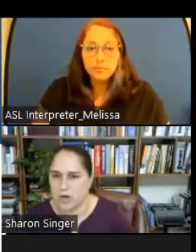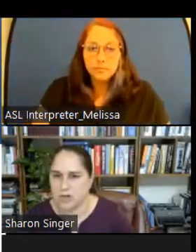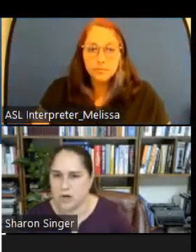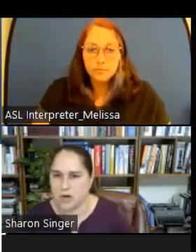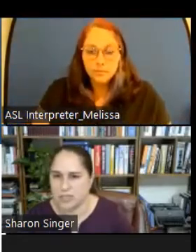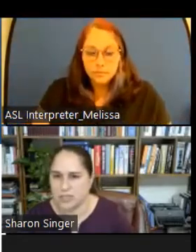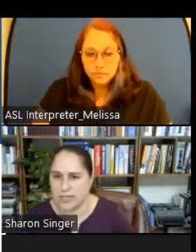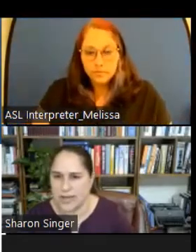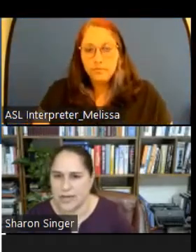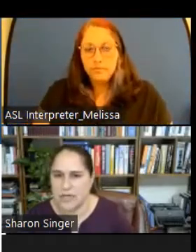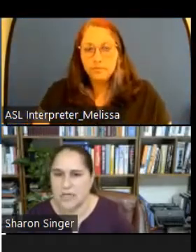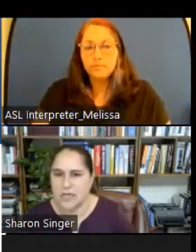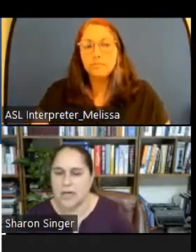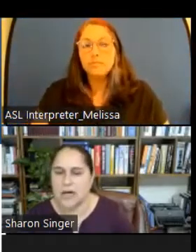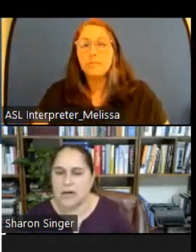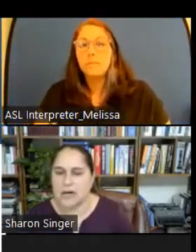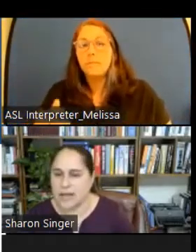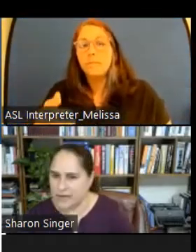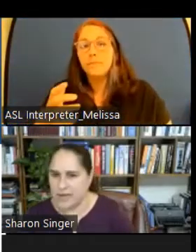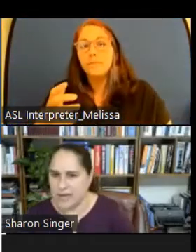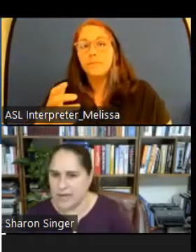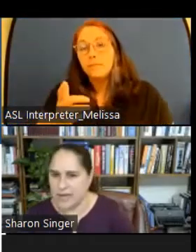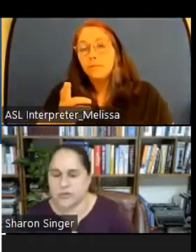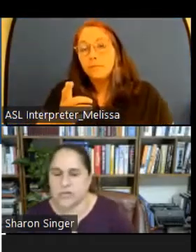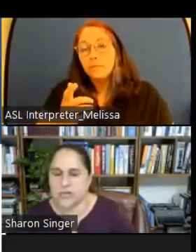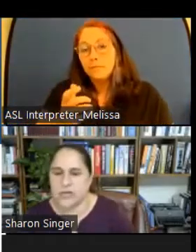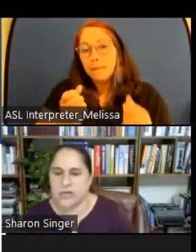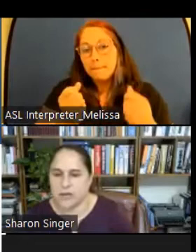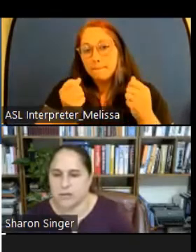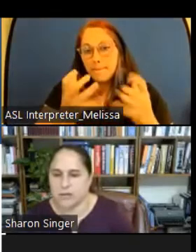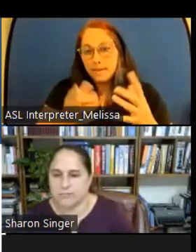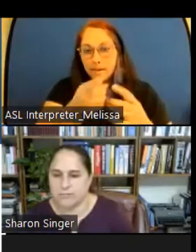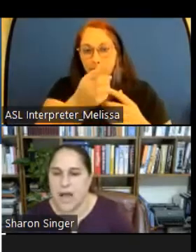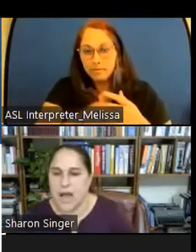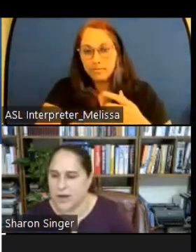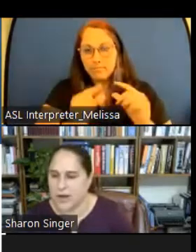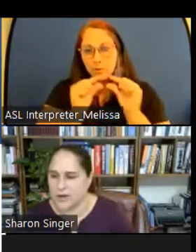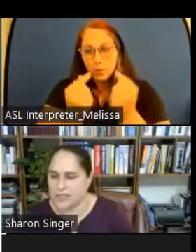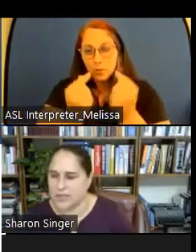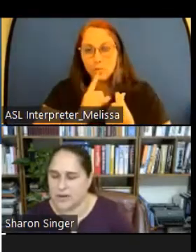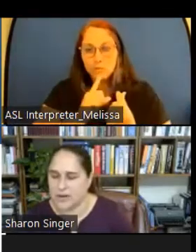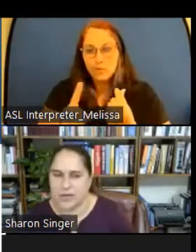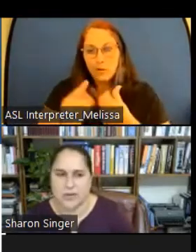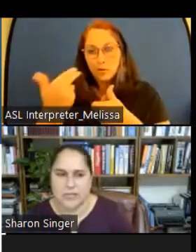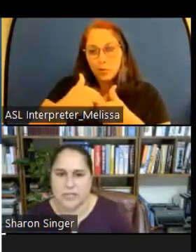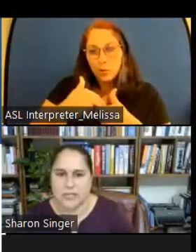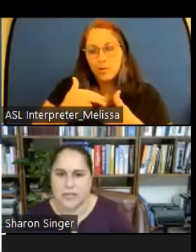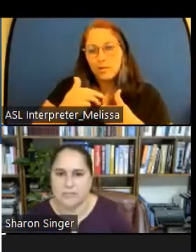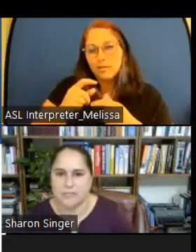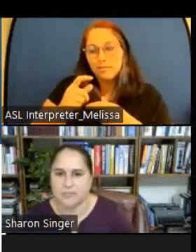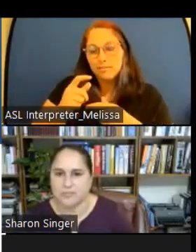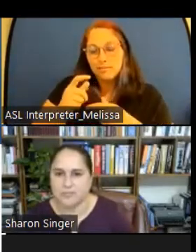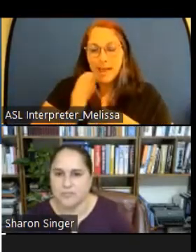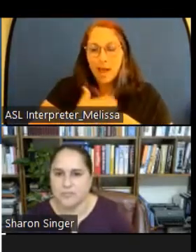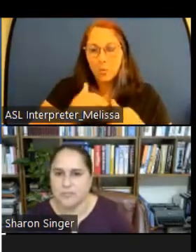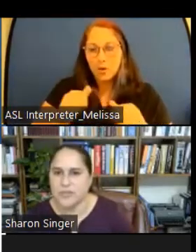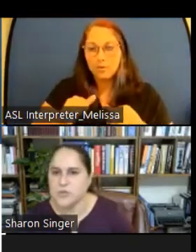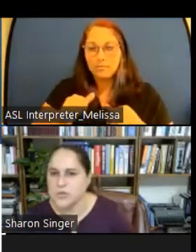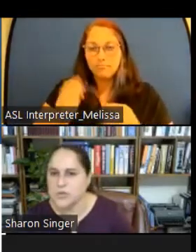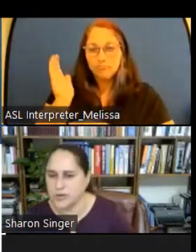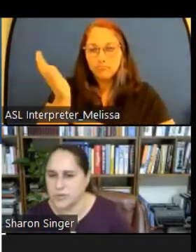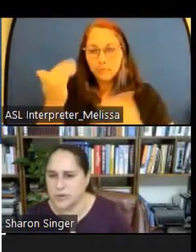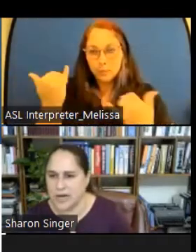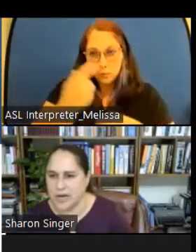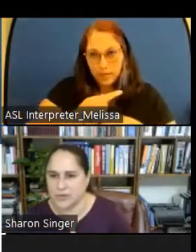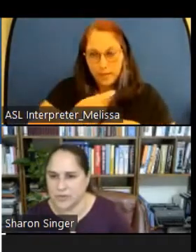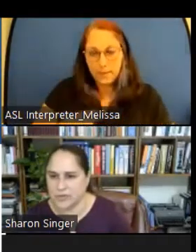are on the call today. And you know, there's 9 priorities on there that you can see. And these will be